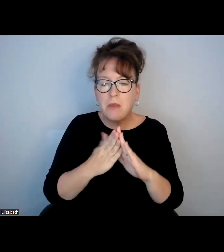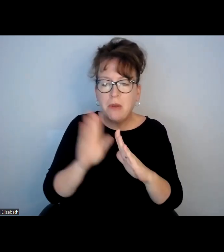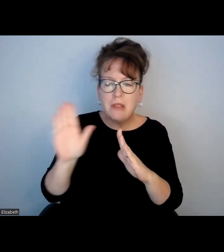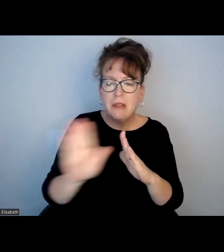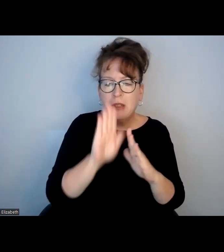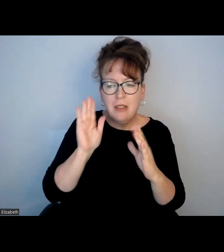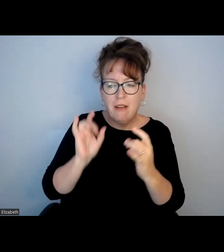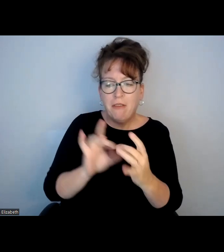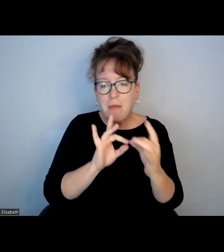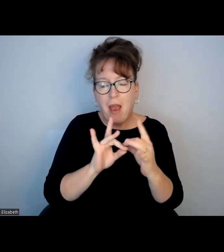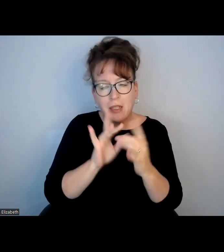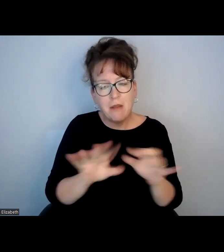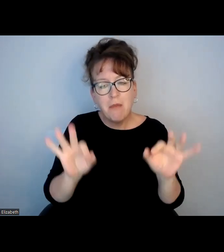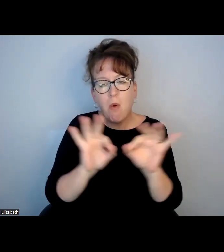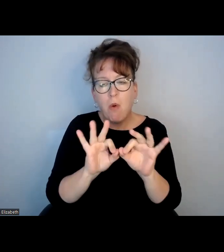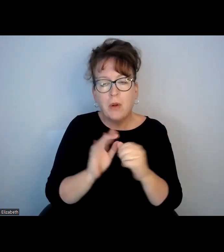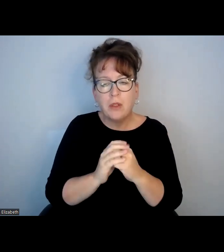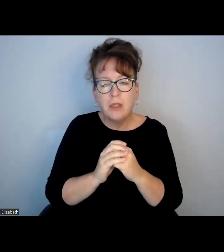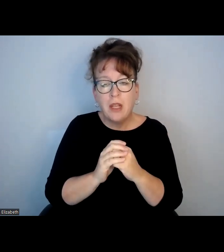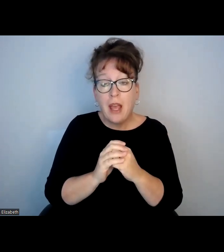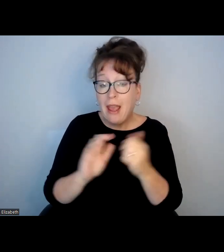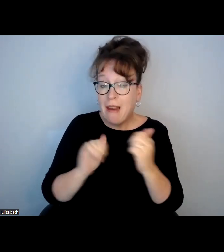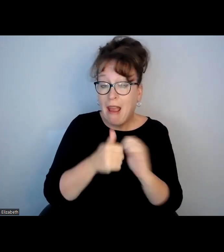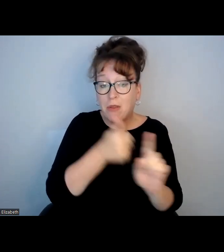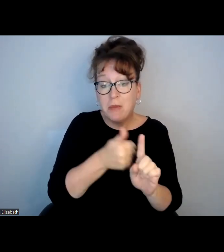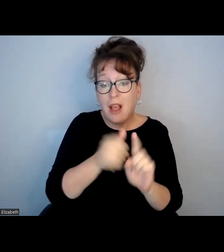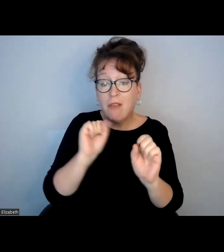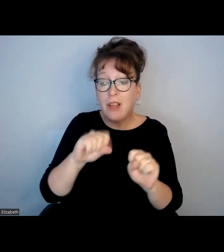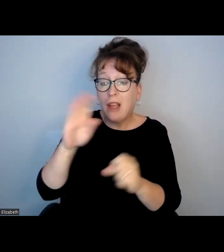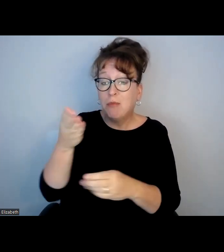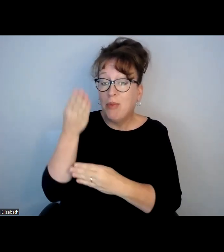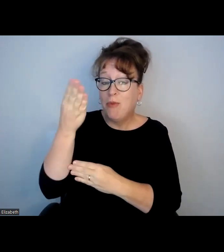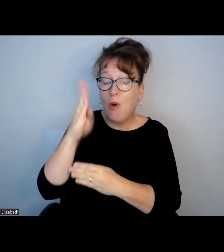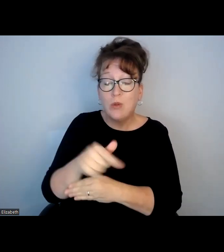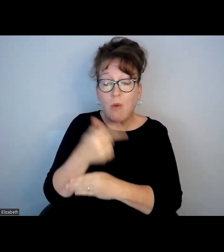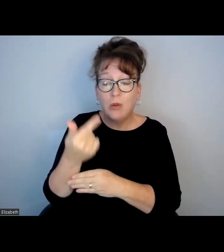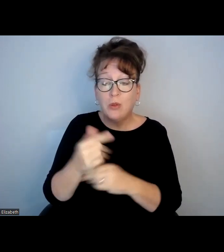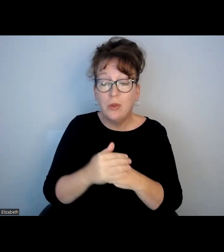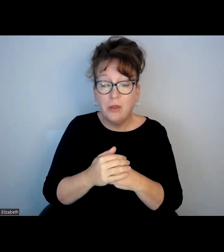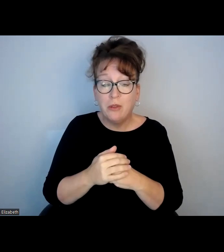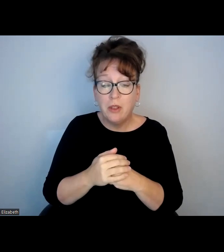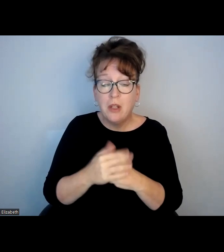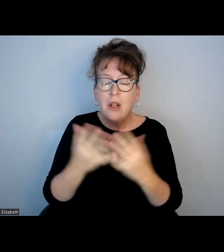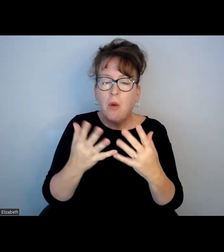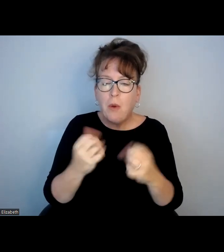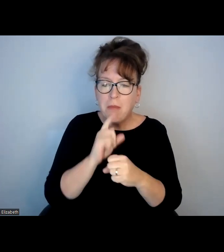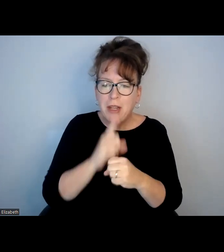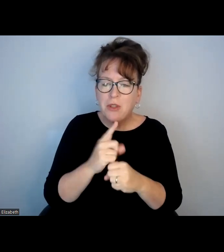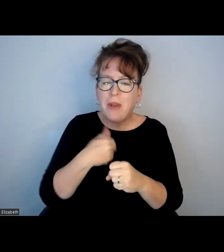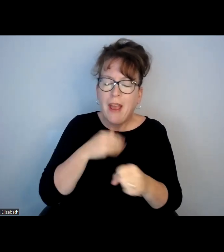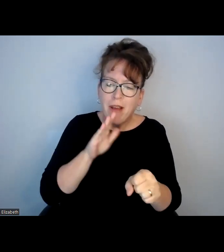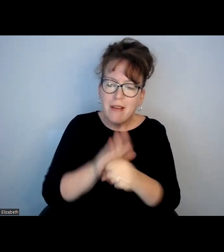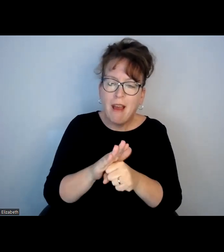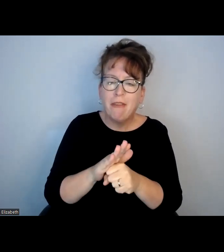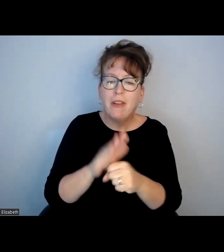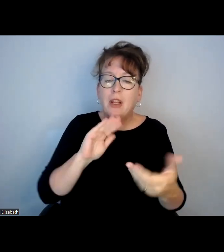have alternatives proposed, and that mitigation efforts can be proposed, that there's adequate community benefits